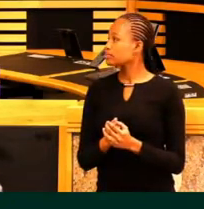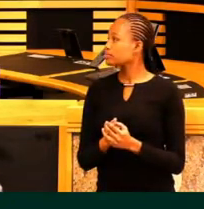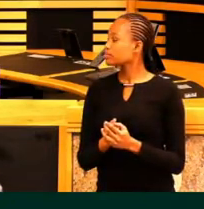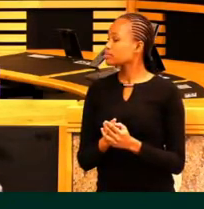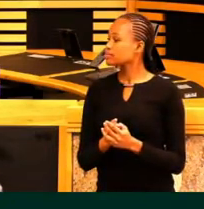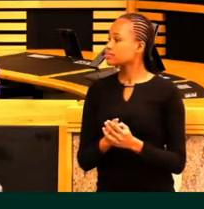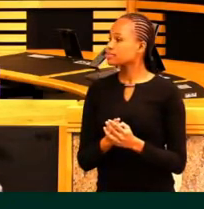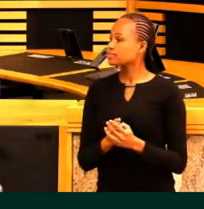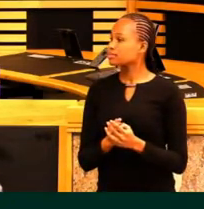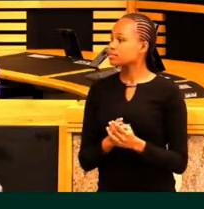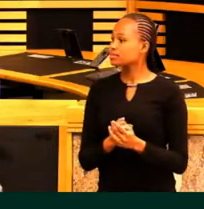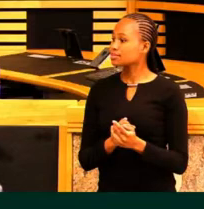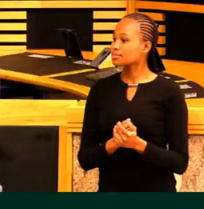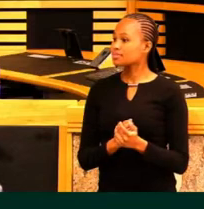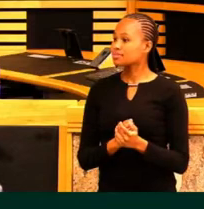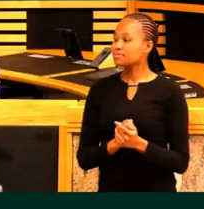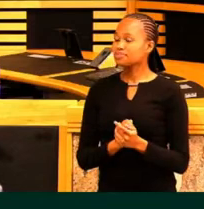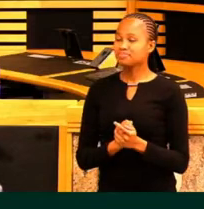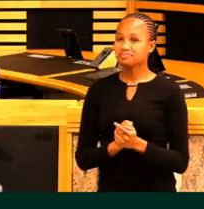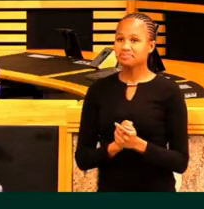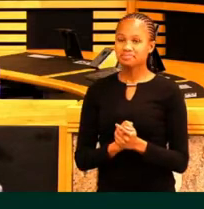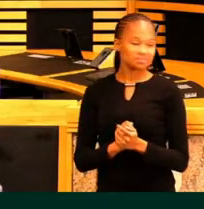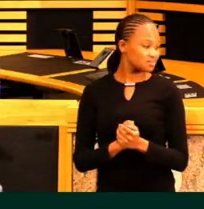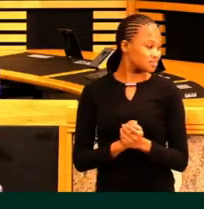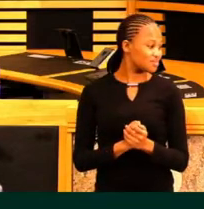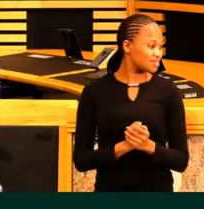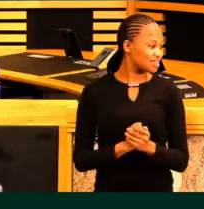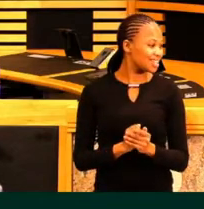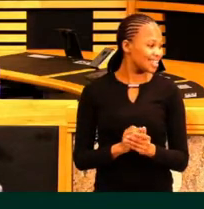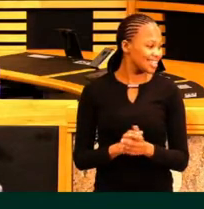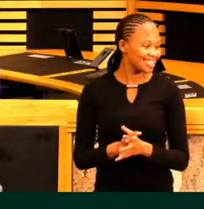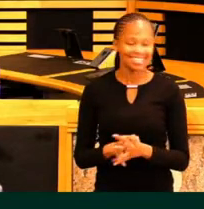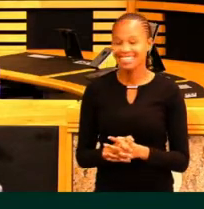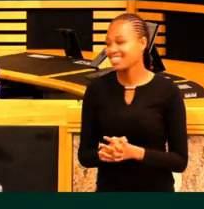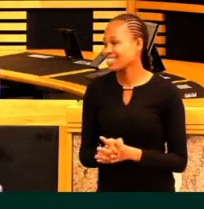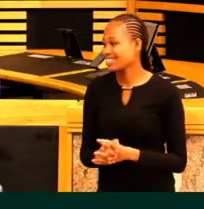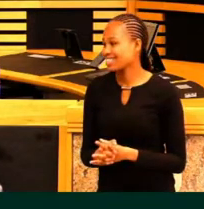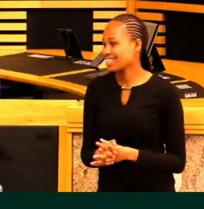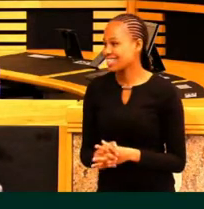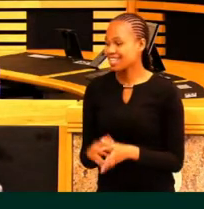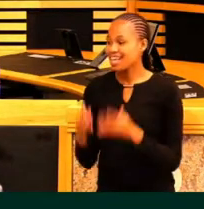social skills thank you another member